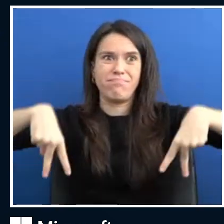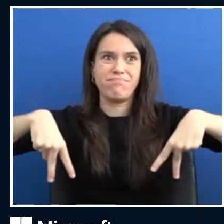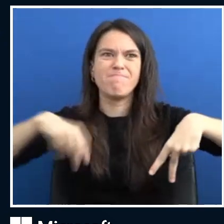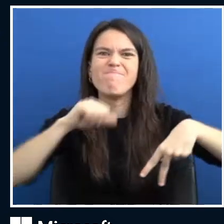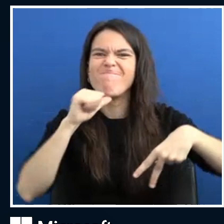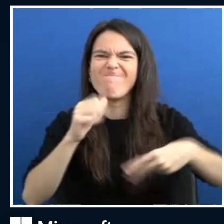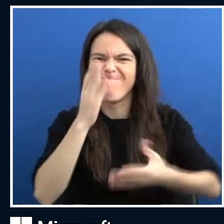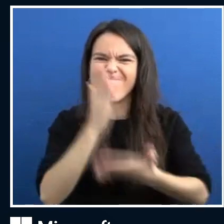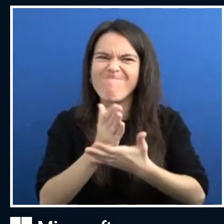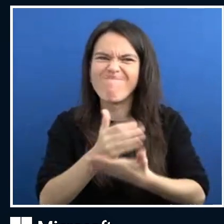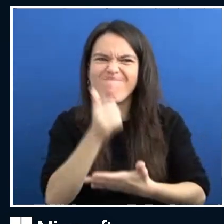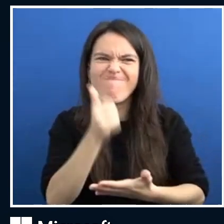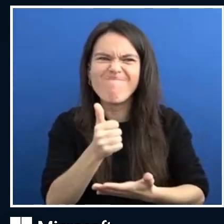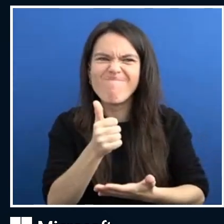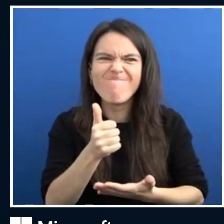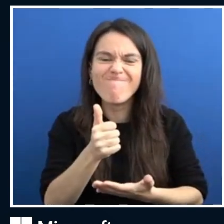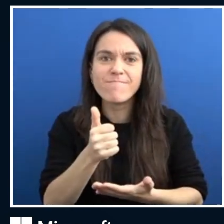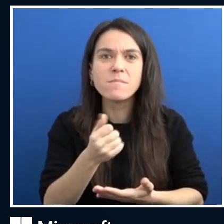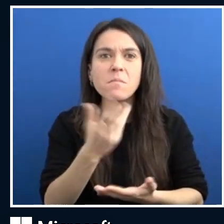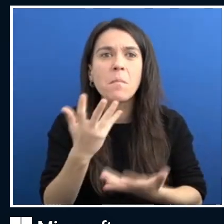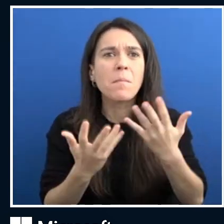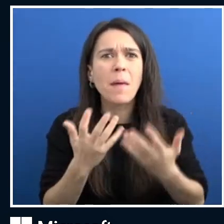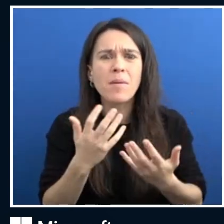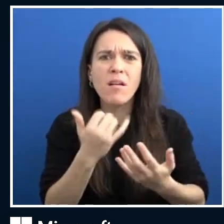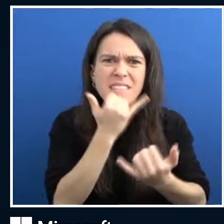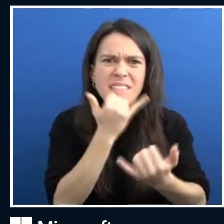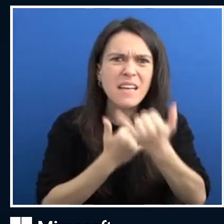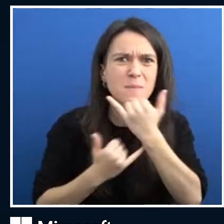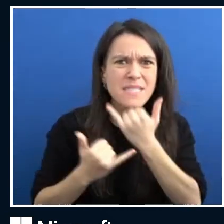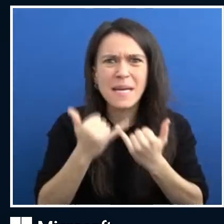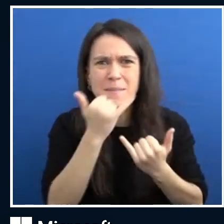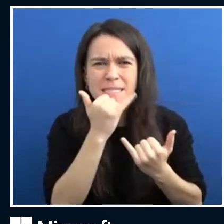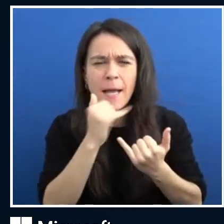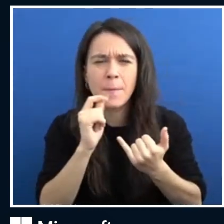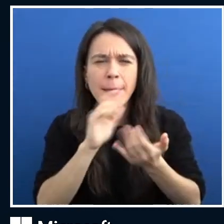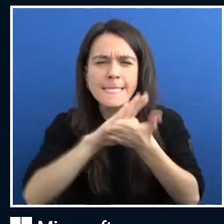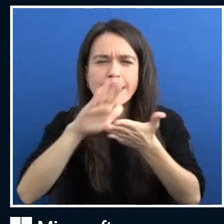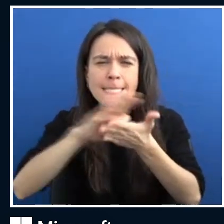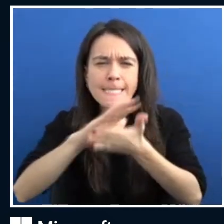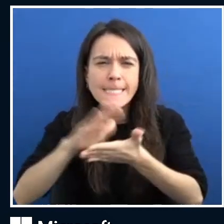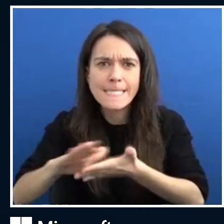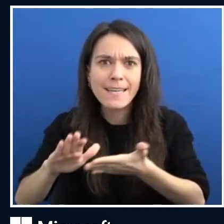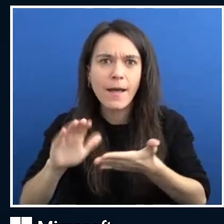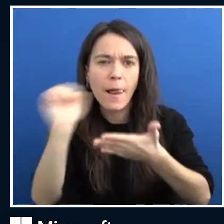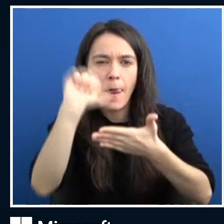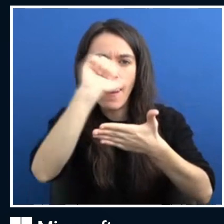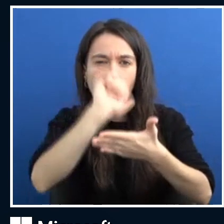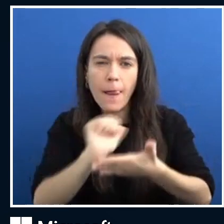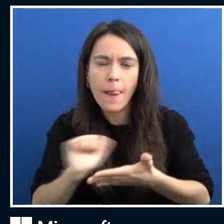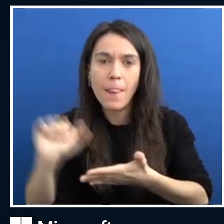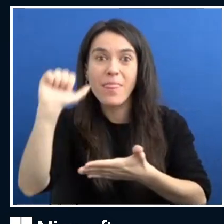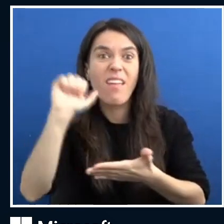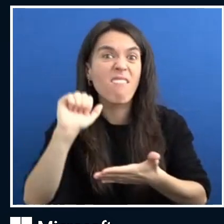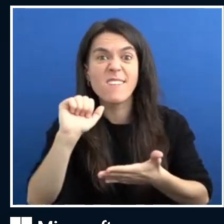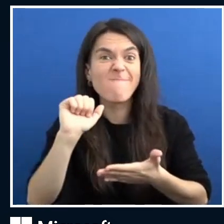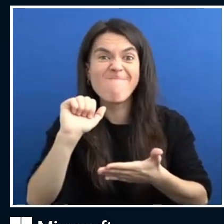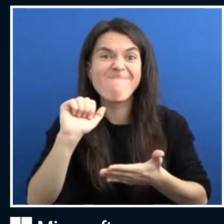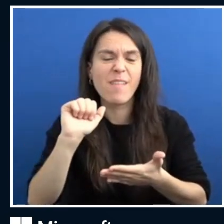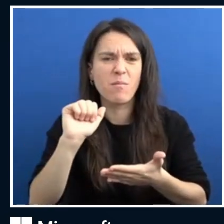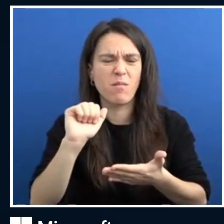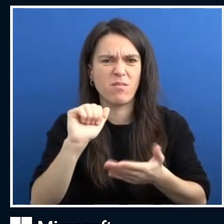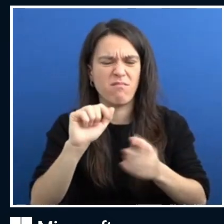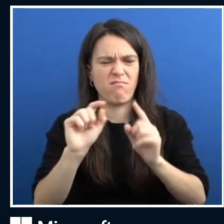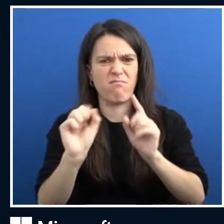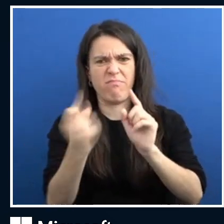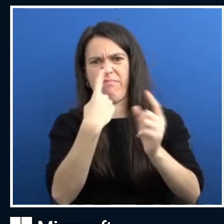to reduce your impurity well enough, you might get pretty wrong answers, right? So there